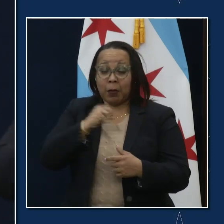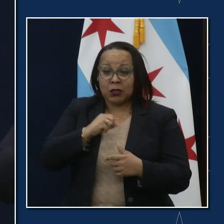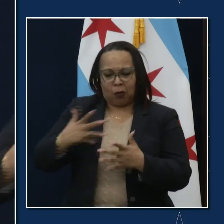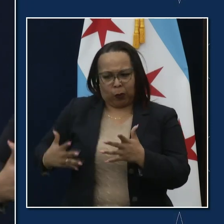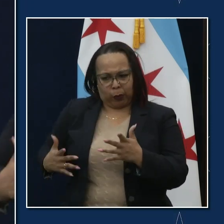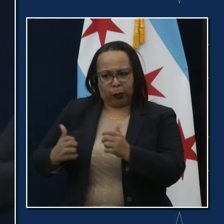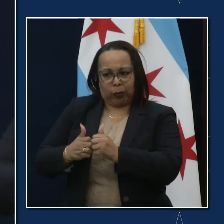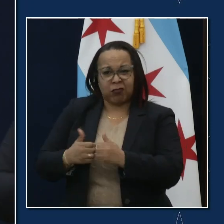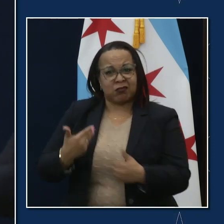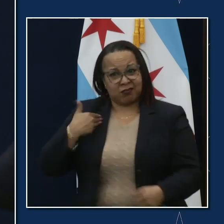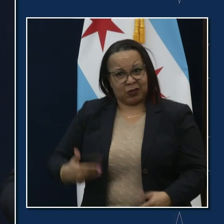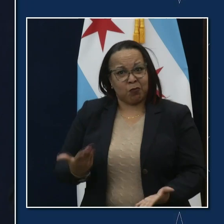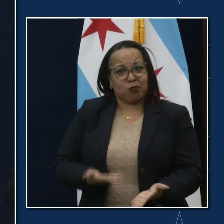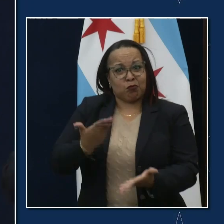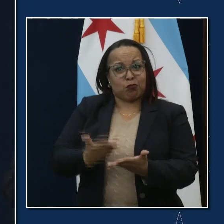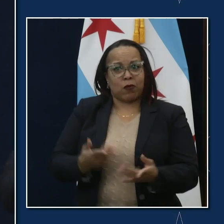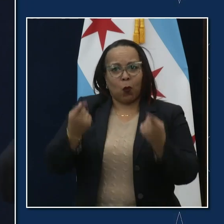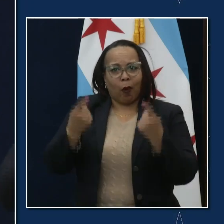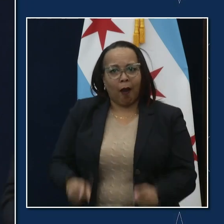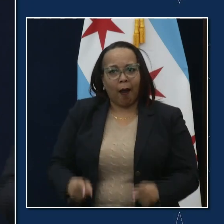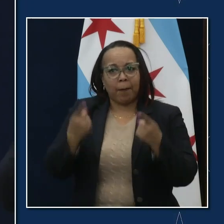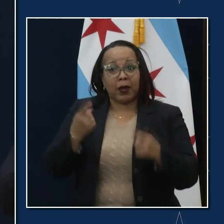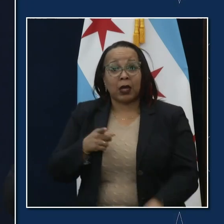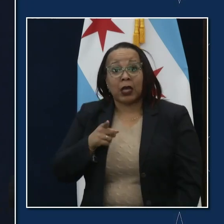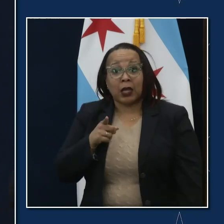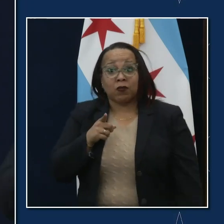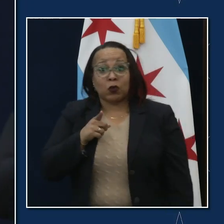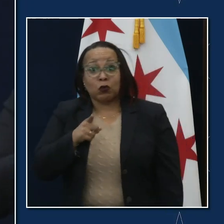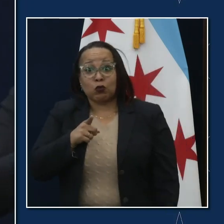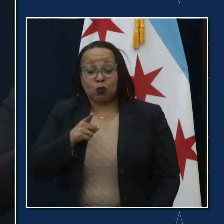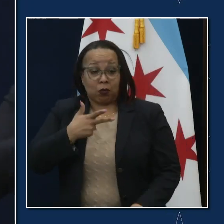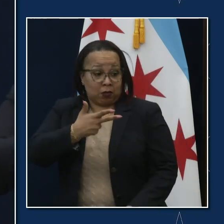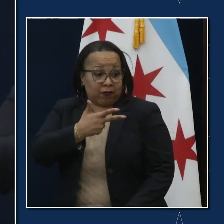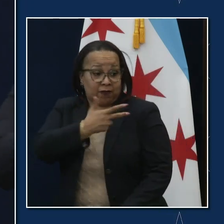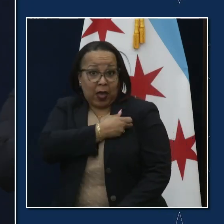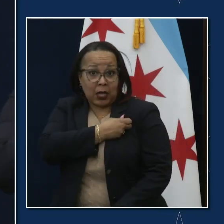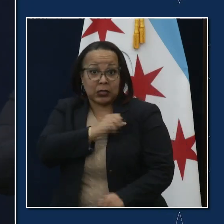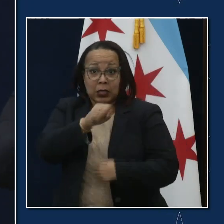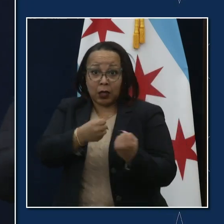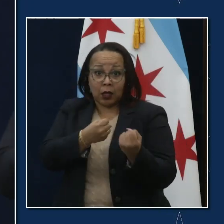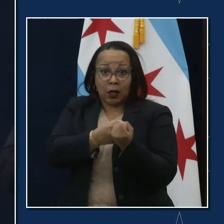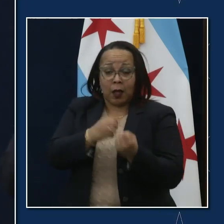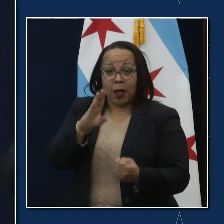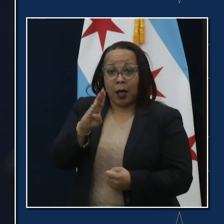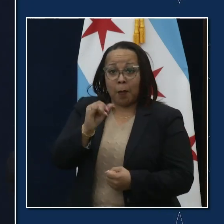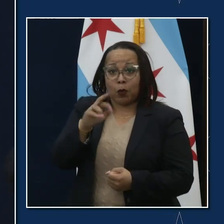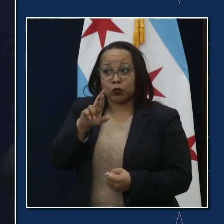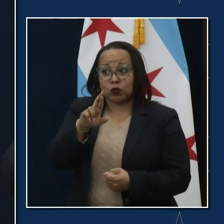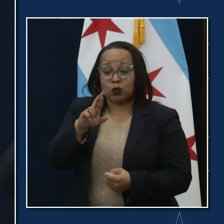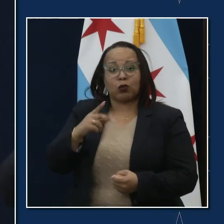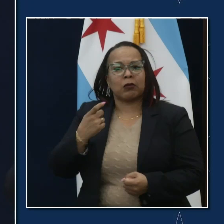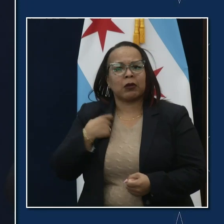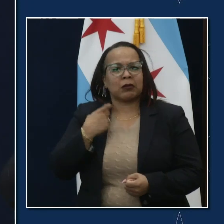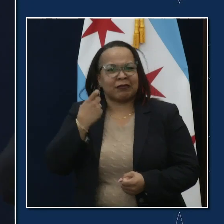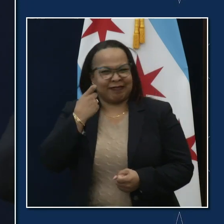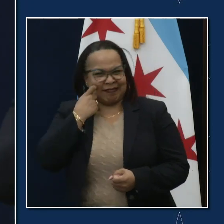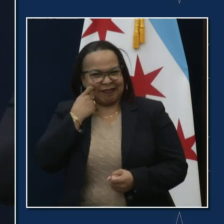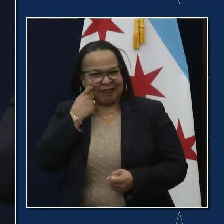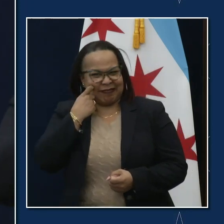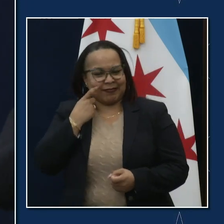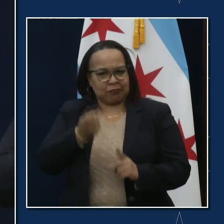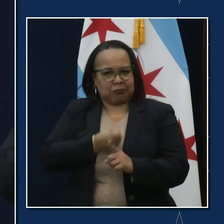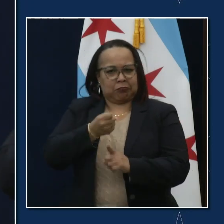a living example of what happens when you get the vaccines and the boosters. I'm just coming a